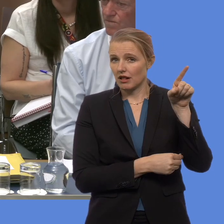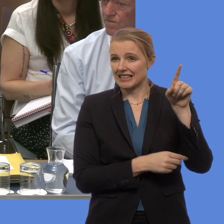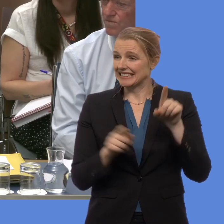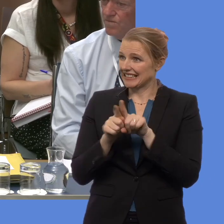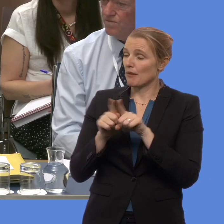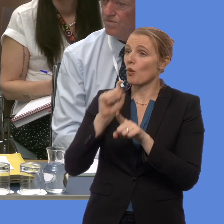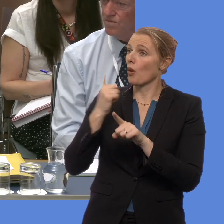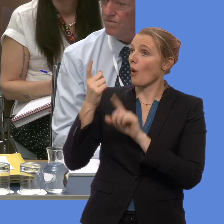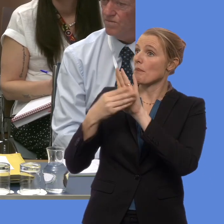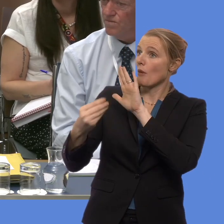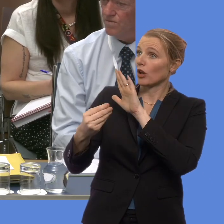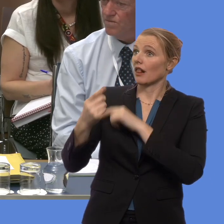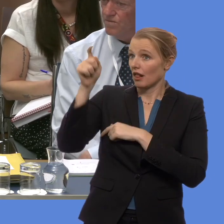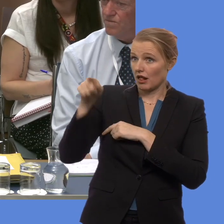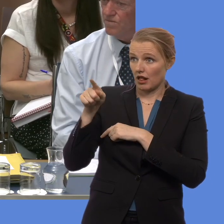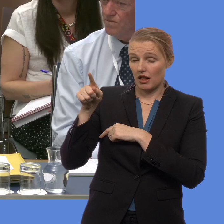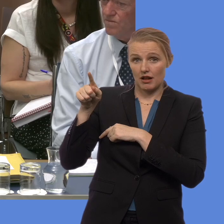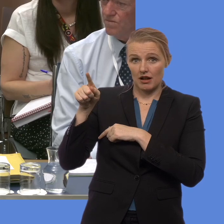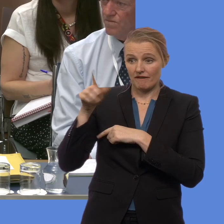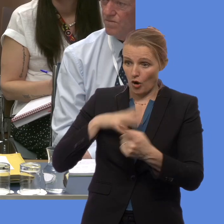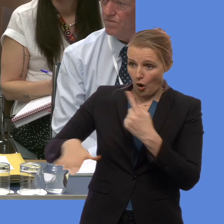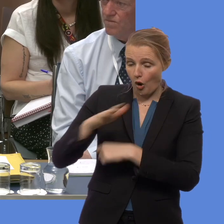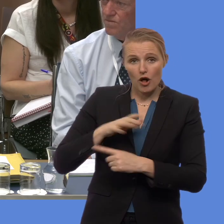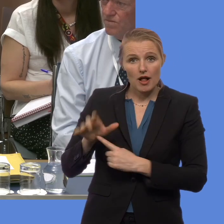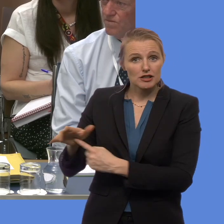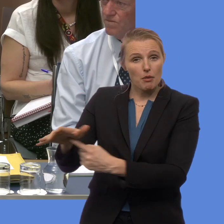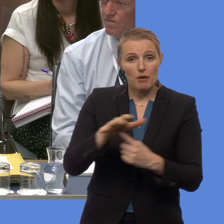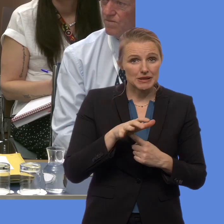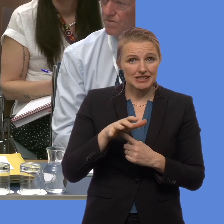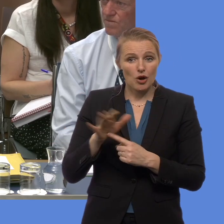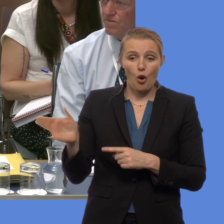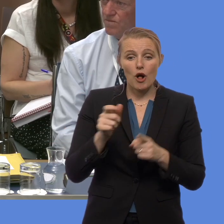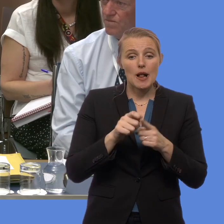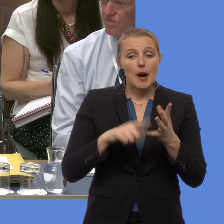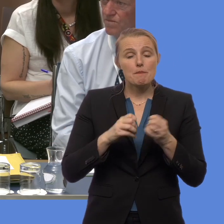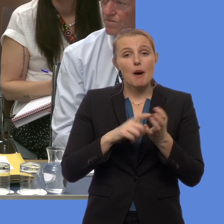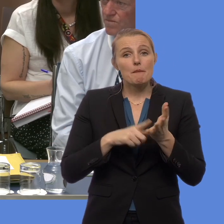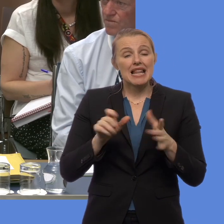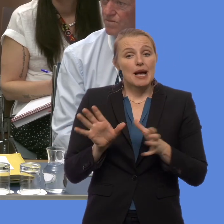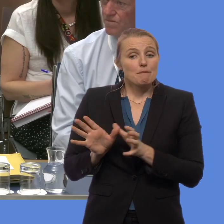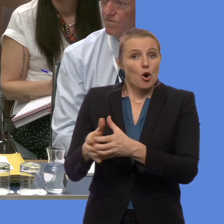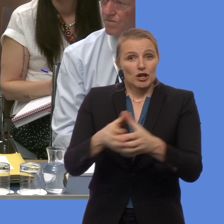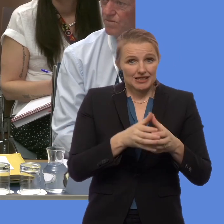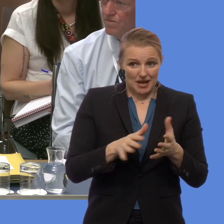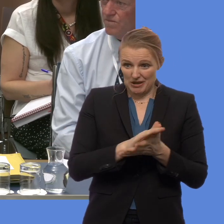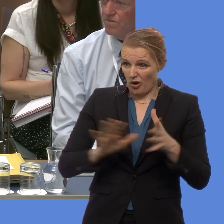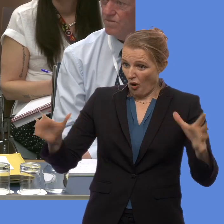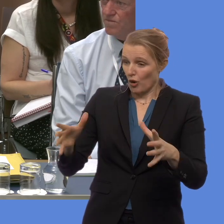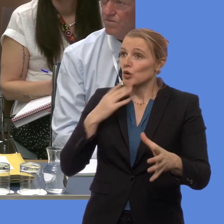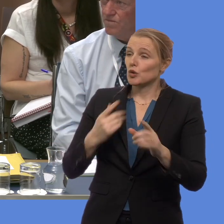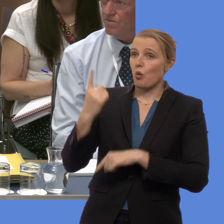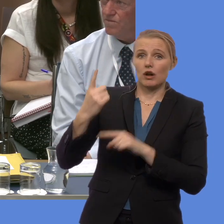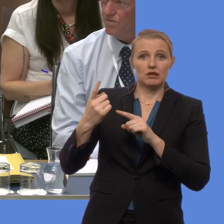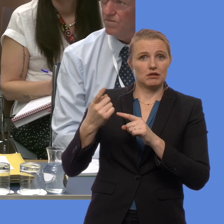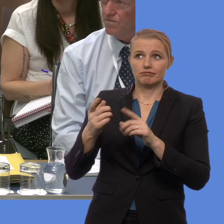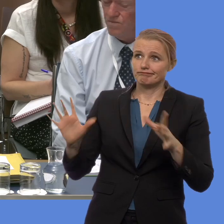centralised for all public bodies. There may be some, as you suggested, Mr. Kingston, who may have sufficient call on that they have their own